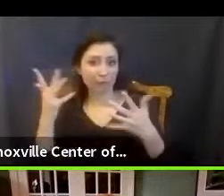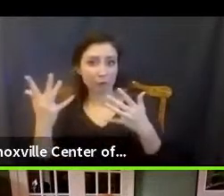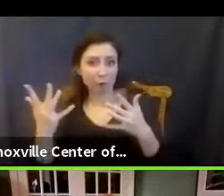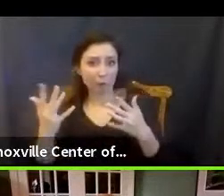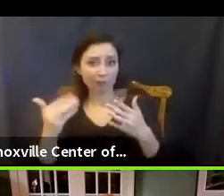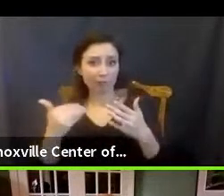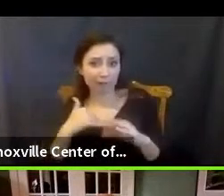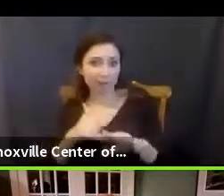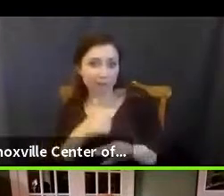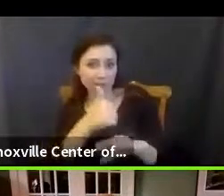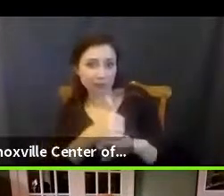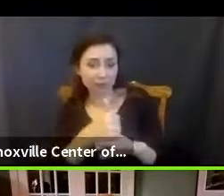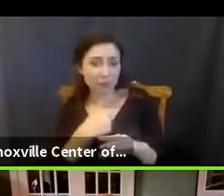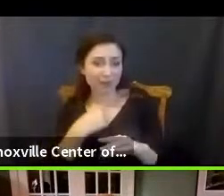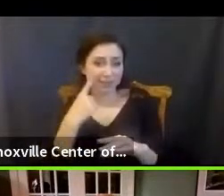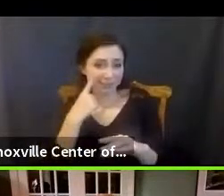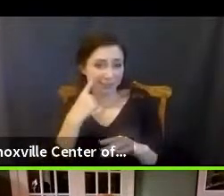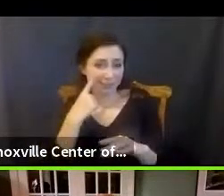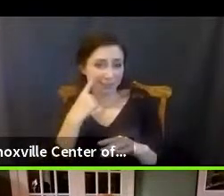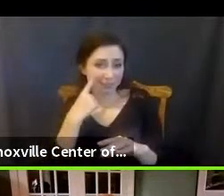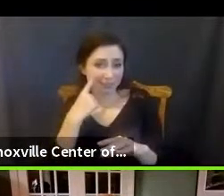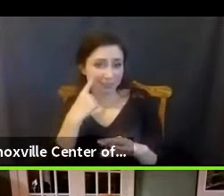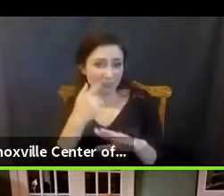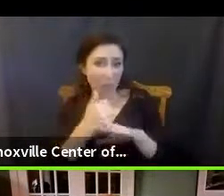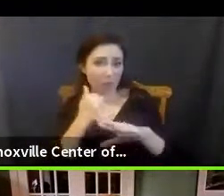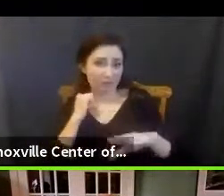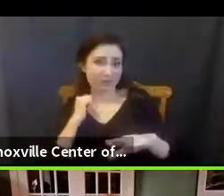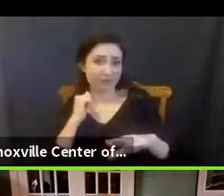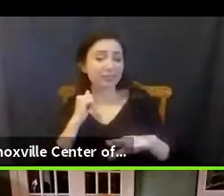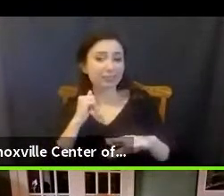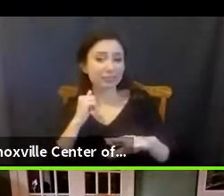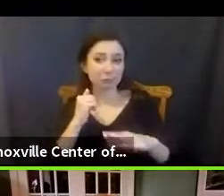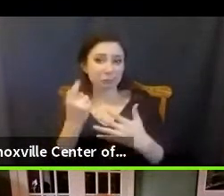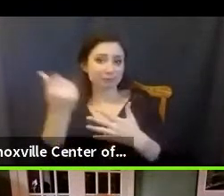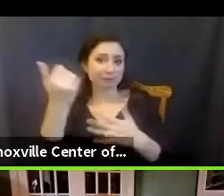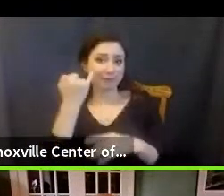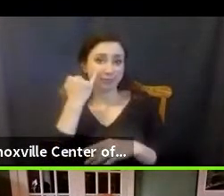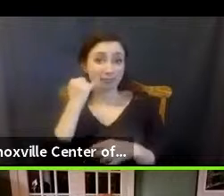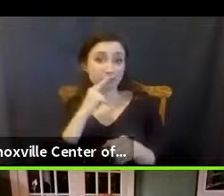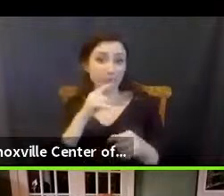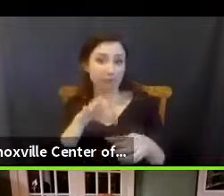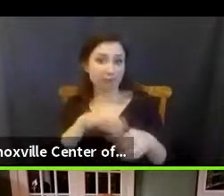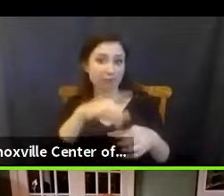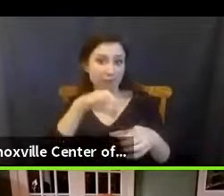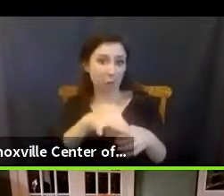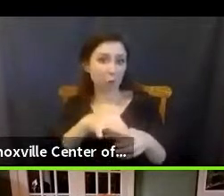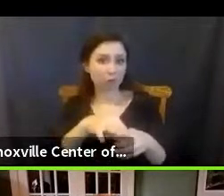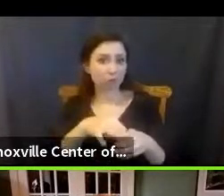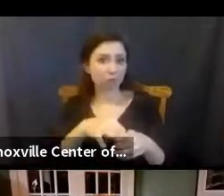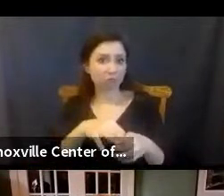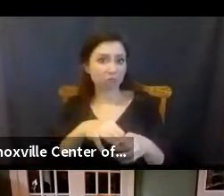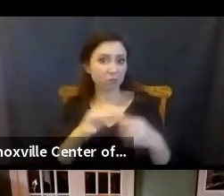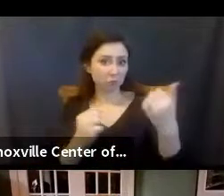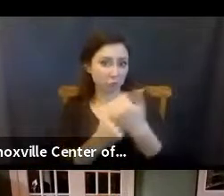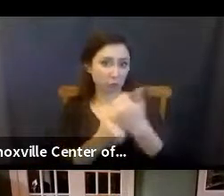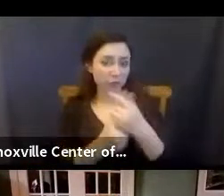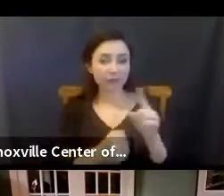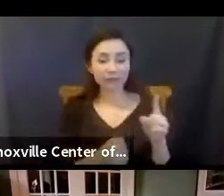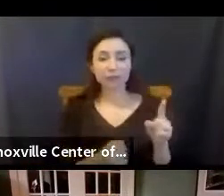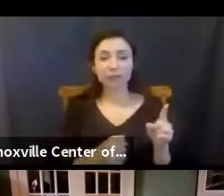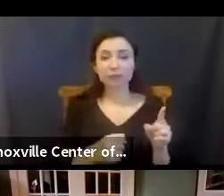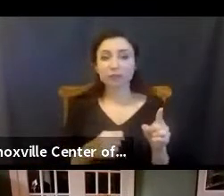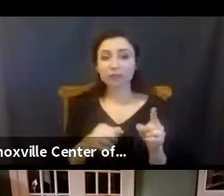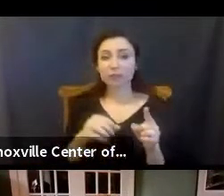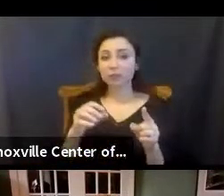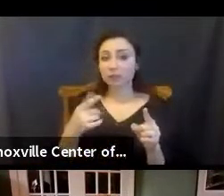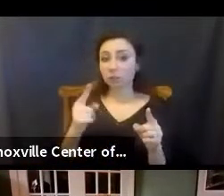a separate issue. So we're just getting rid of something if this vote goes that way. Okay. So other discussion on the